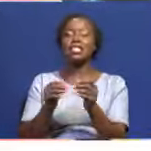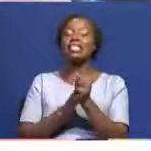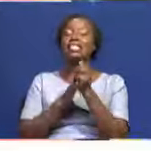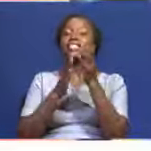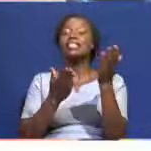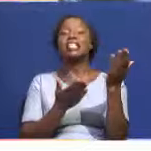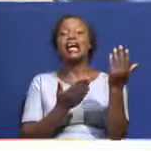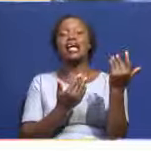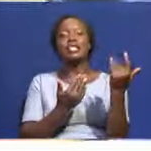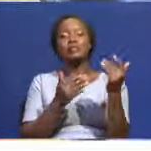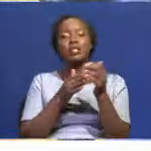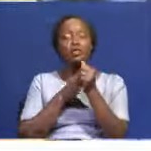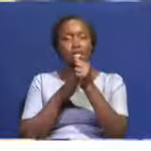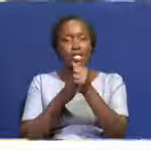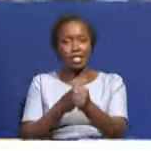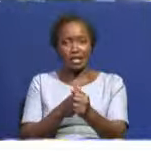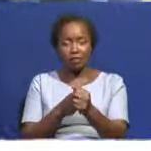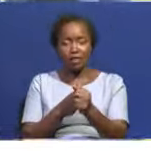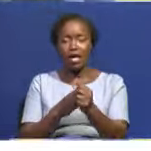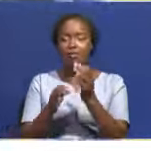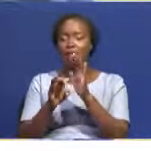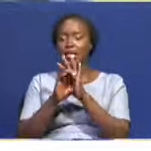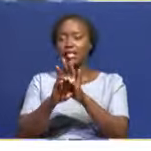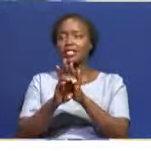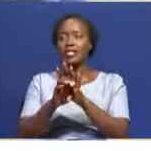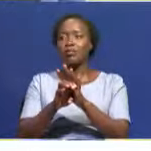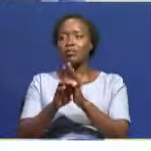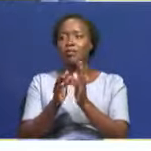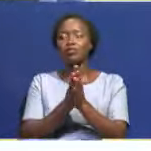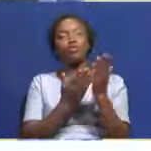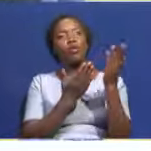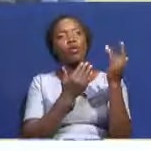wametakiwa kuwa mstari wa mbele kusukuma gurudumu hili la